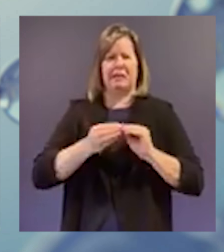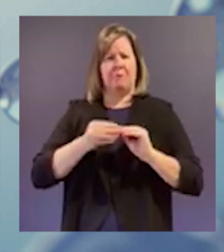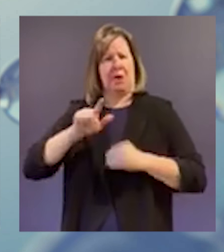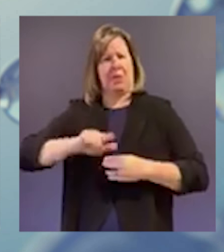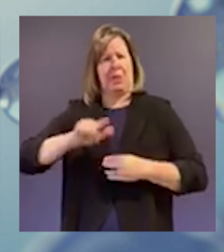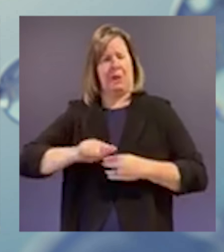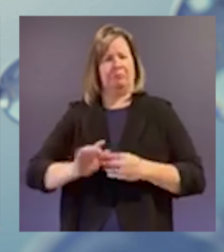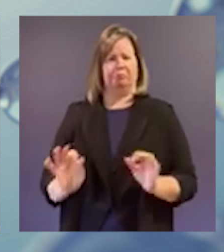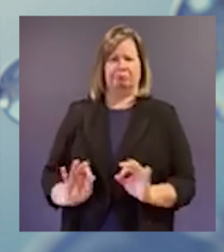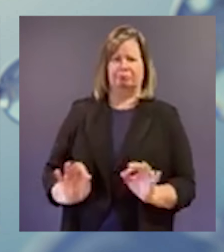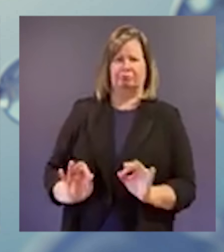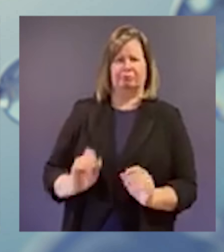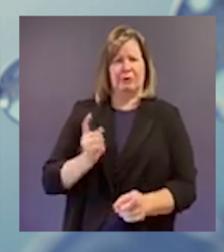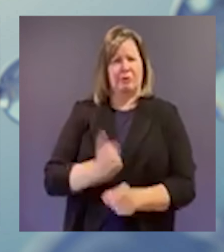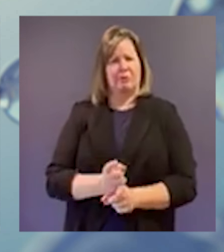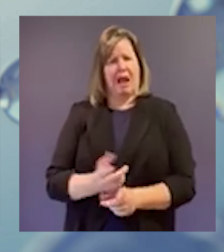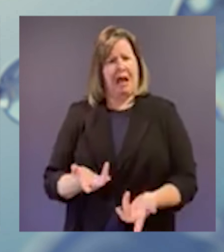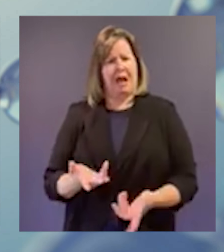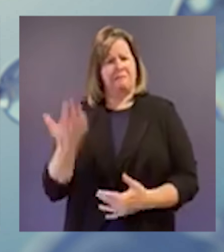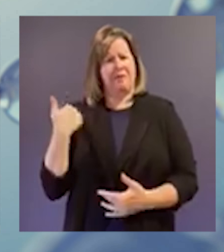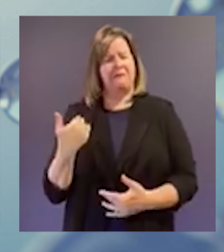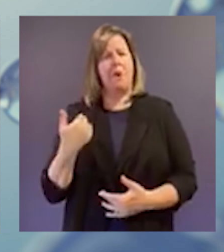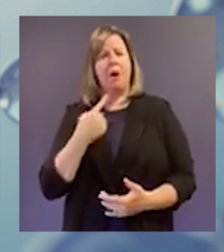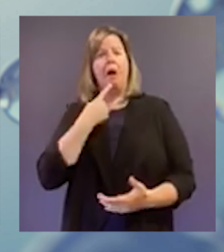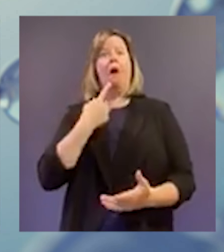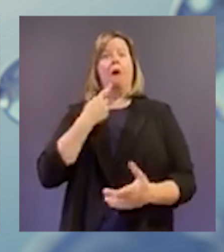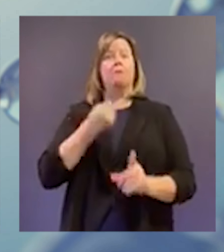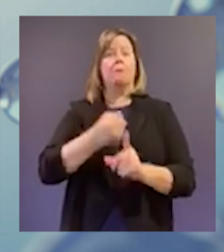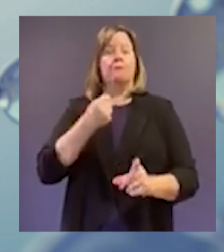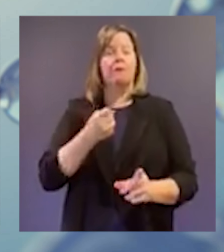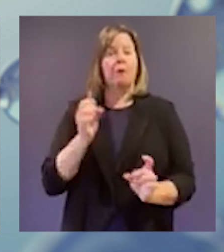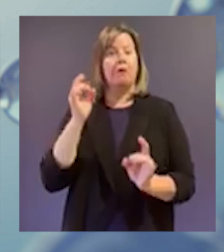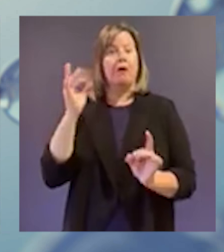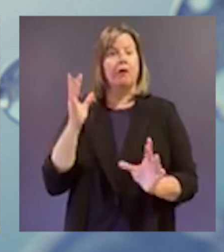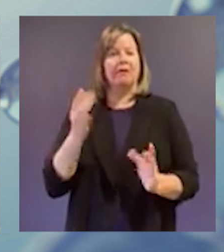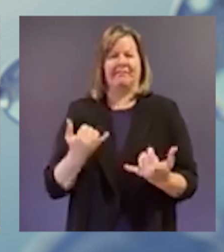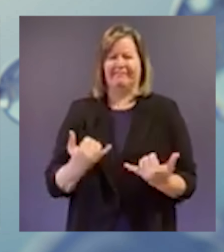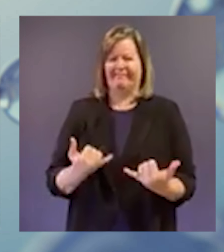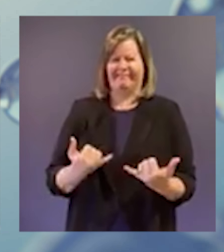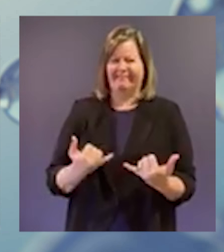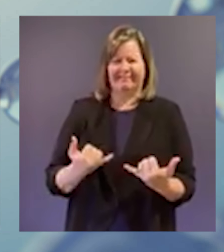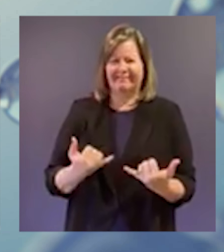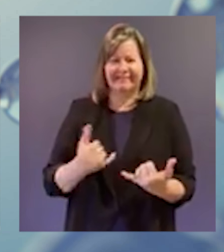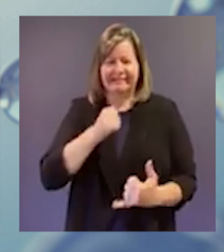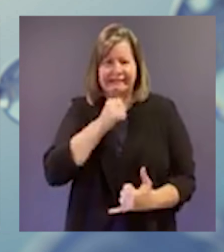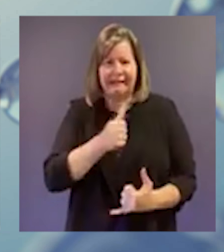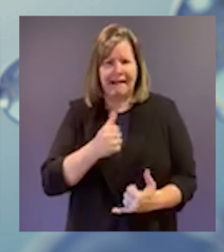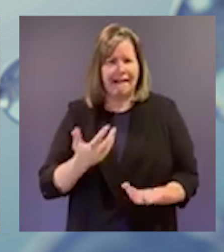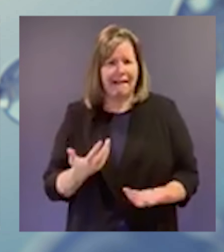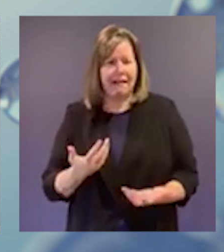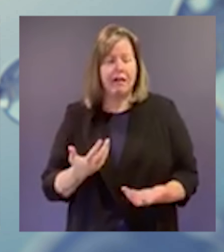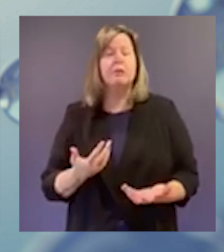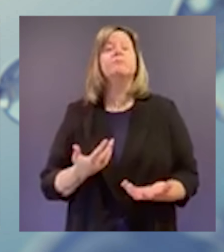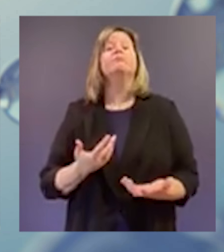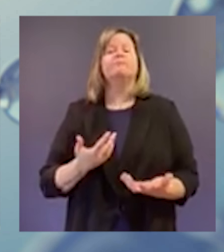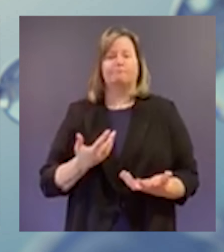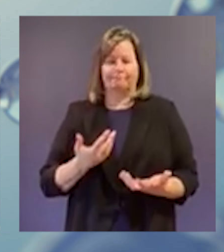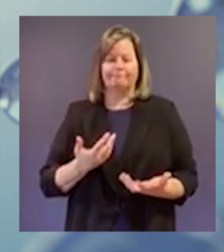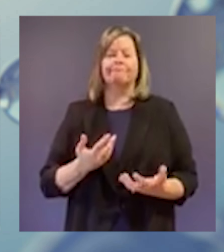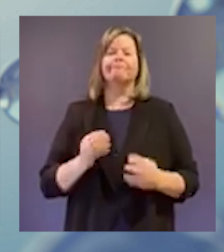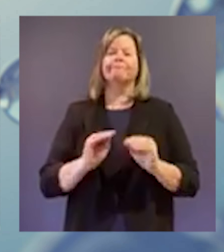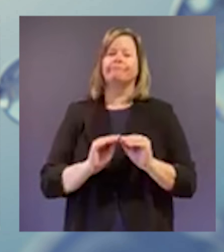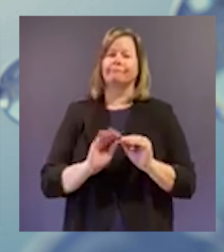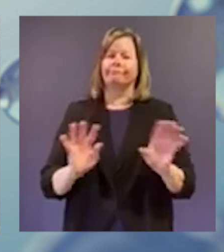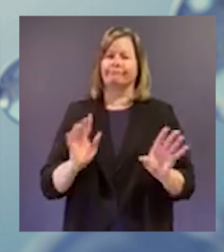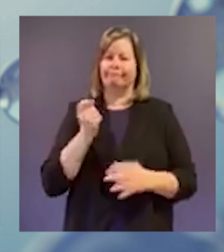as big of a deal as what it was originally said to be. And I just want to be as clear as possible that the reason why